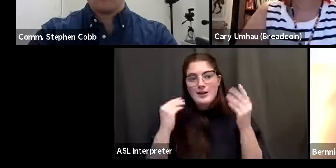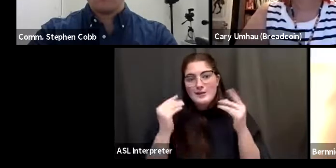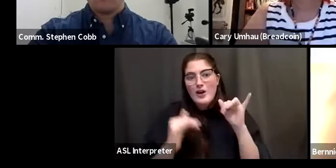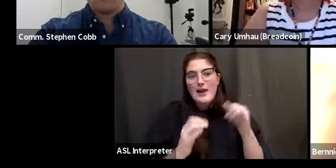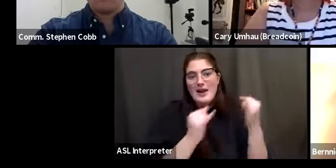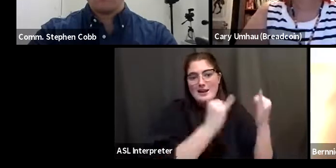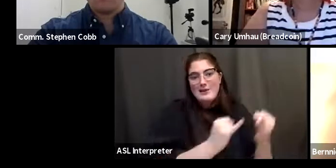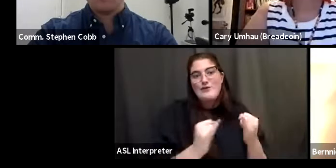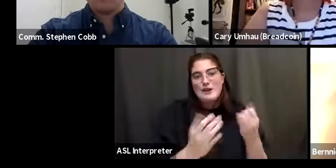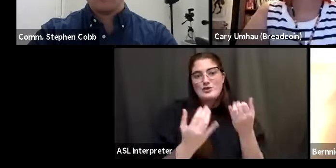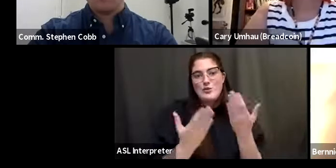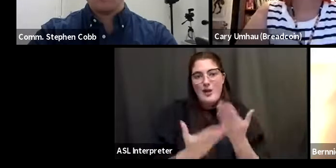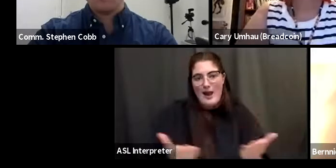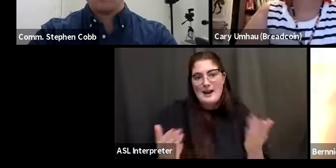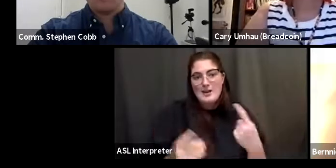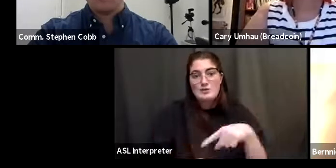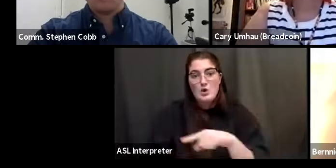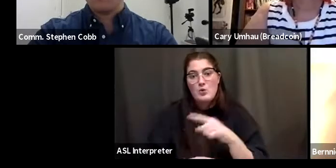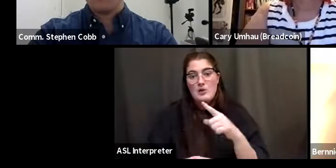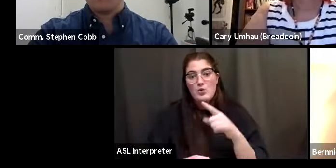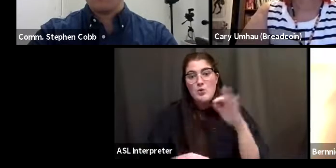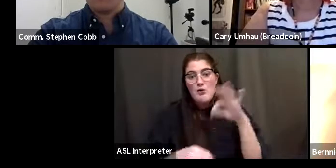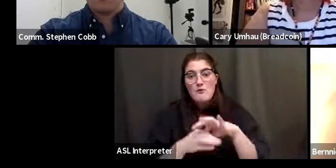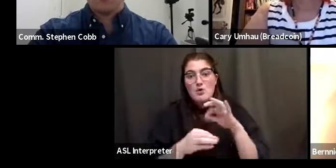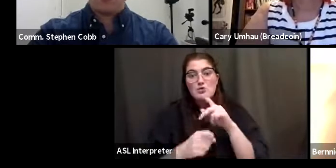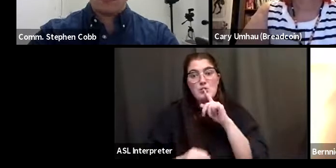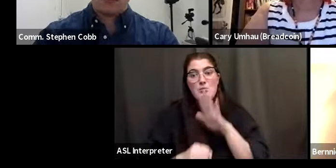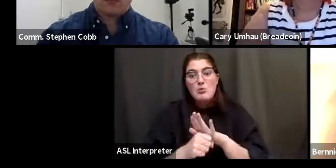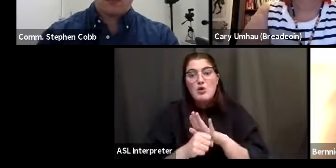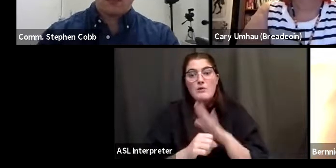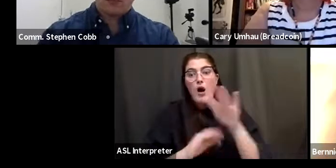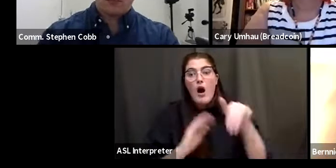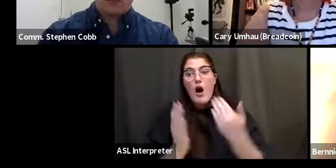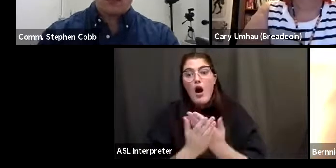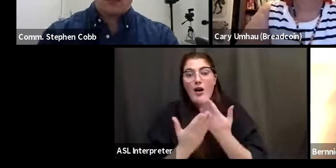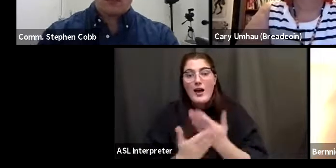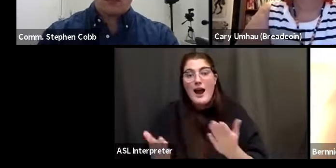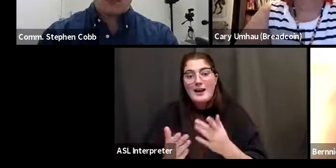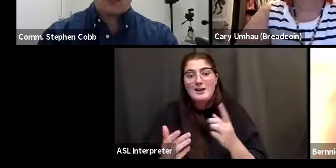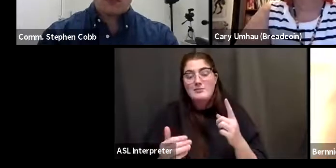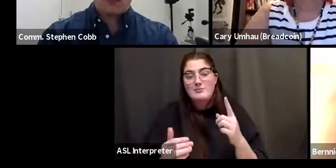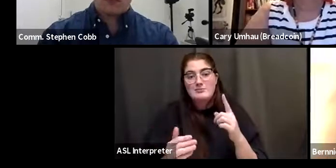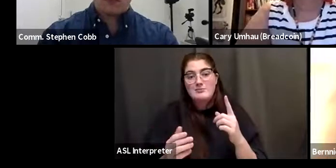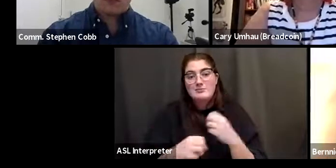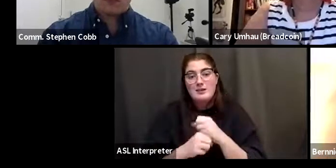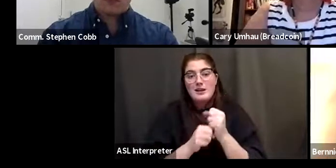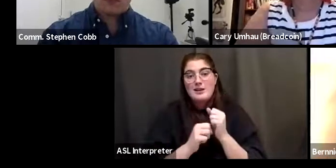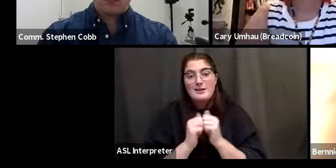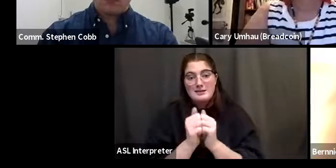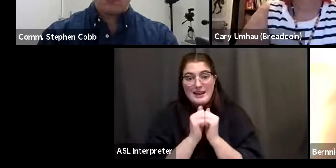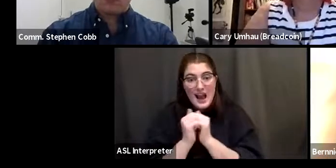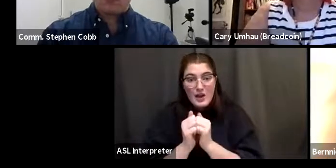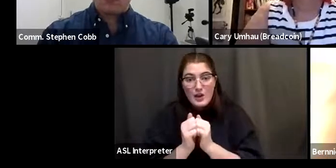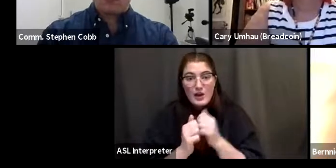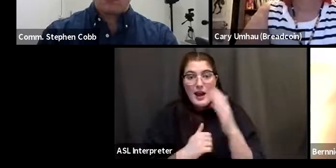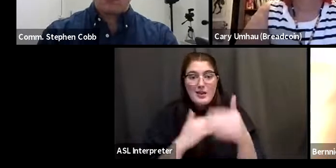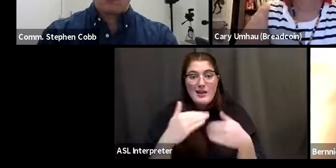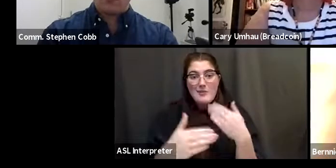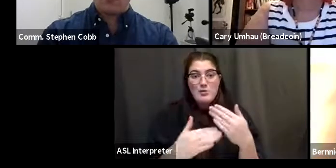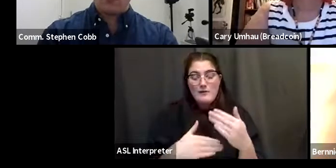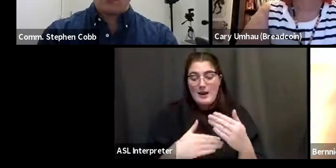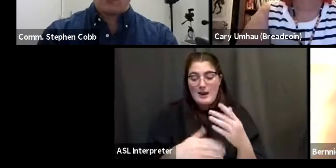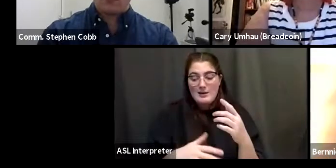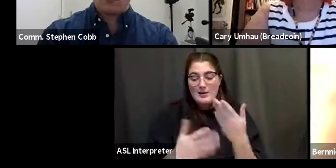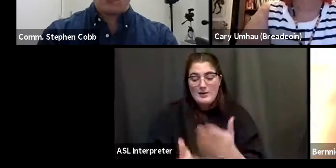we would just vote to approve all items at once and then move ahead to some of the items that need additional